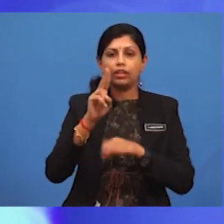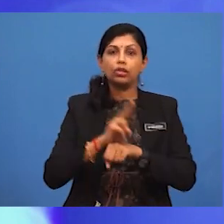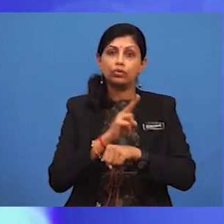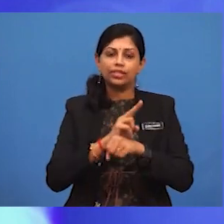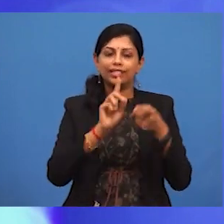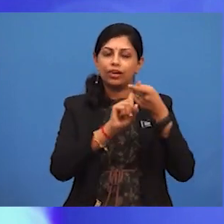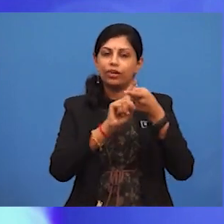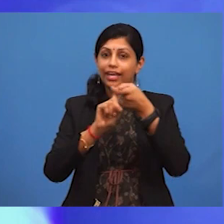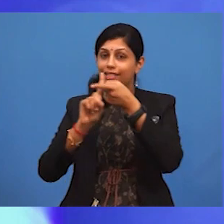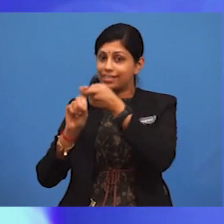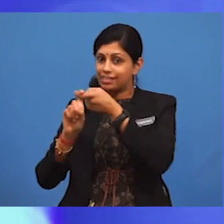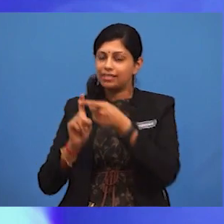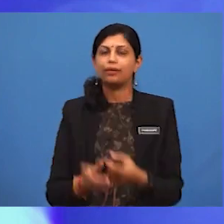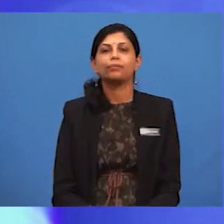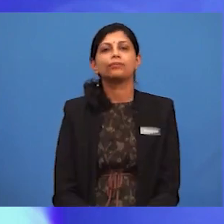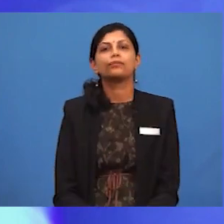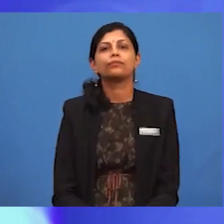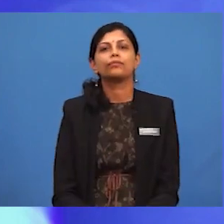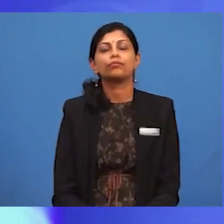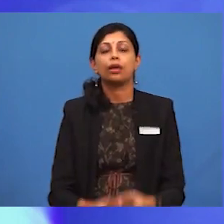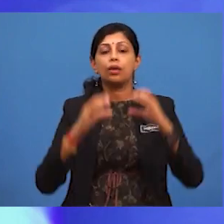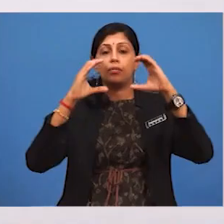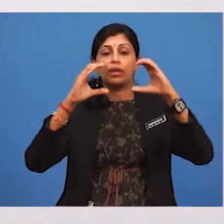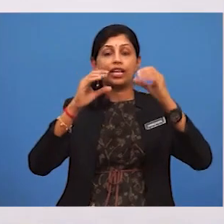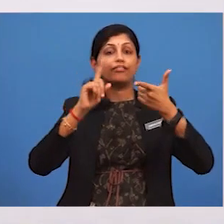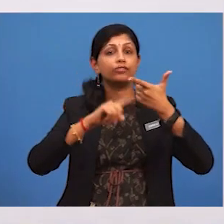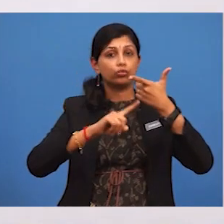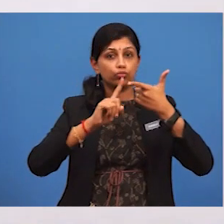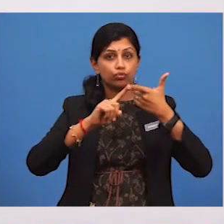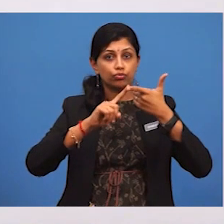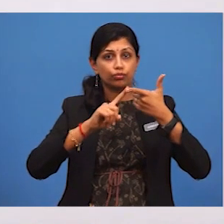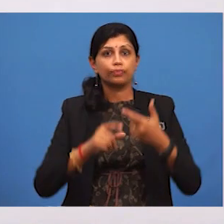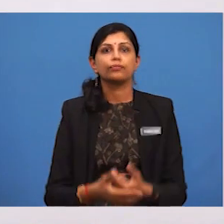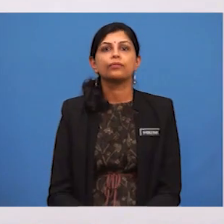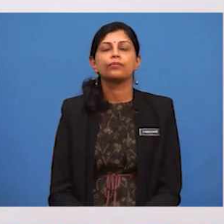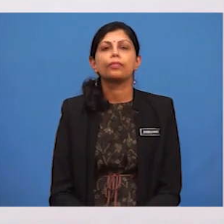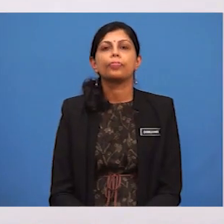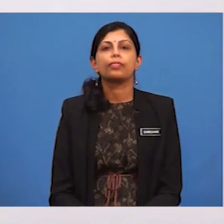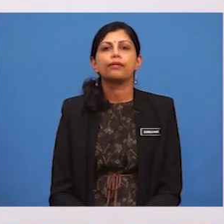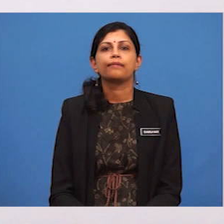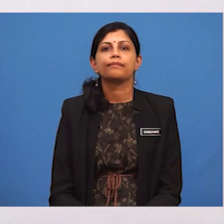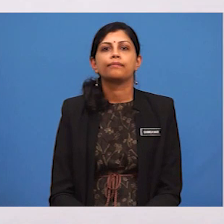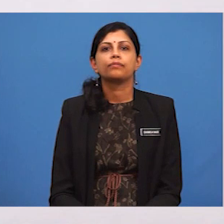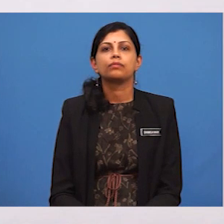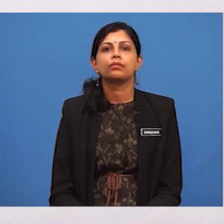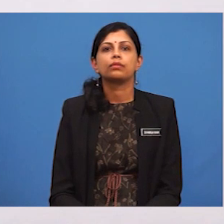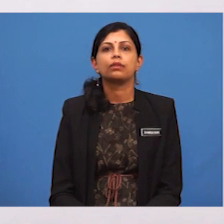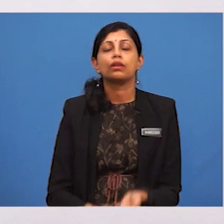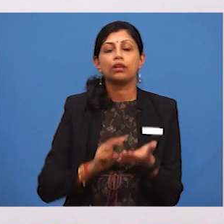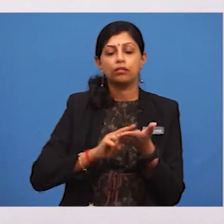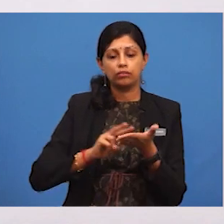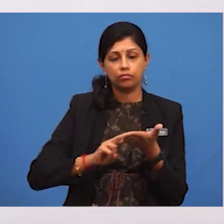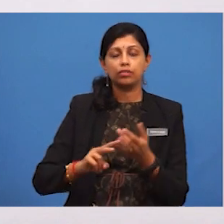comparative adjectives. This is paragraph 2. The pamphlets which you sent in your letter are